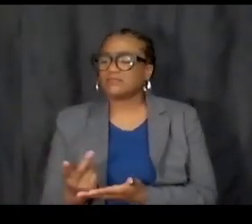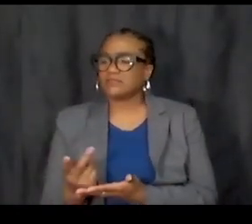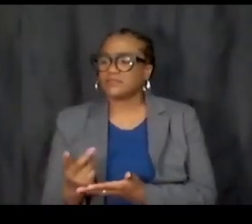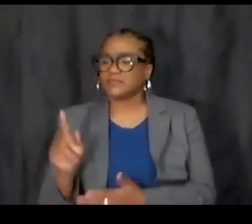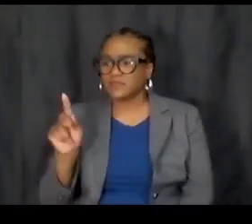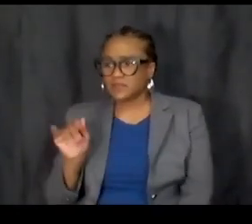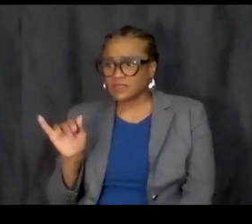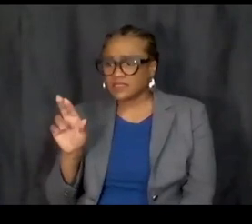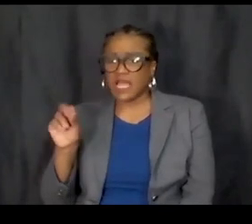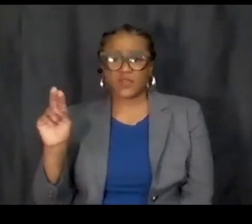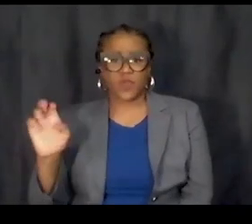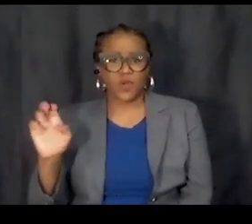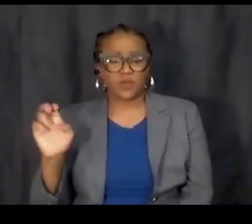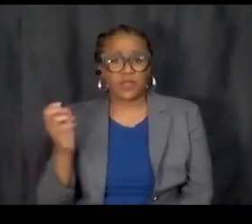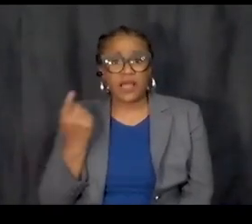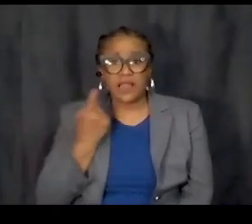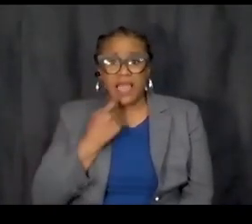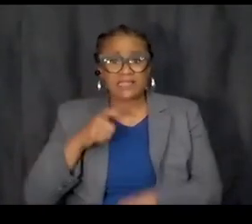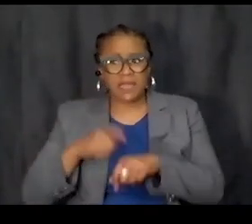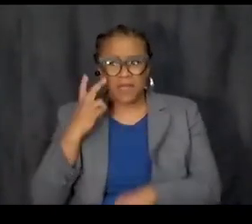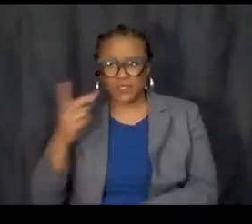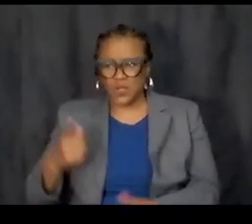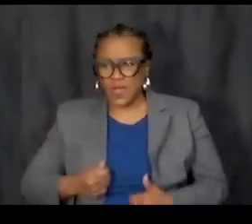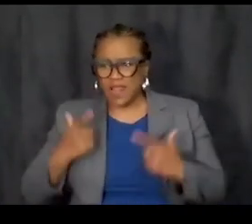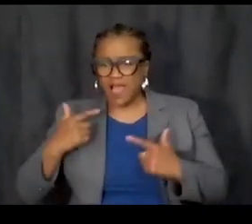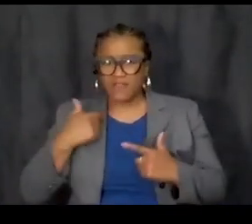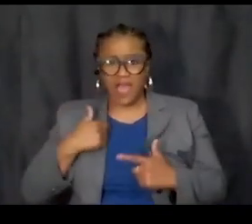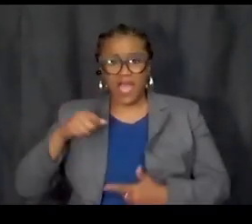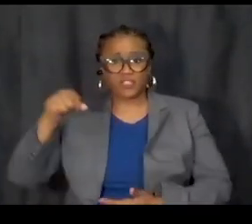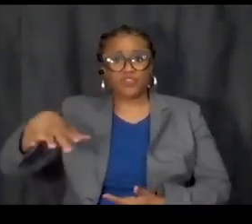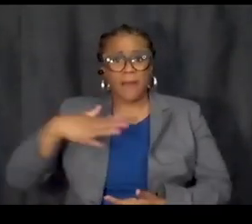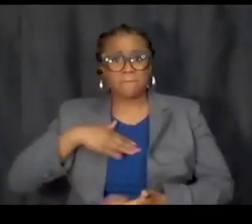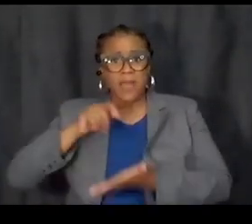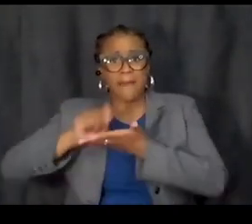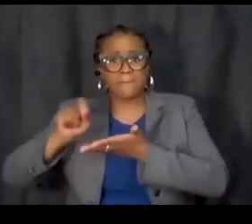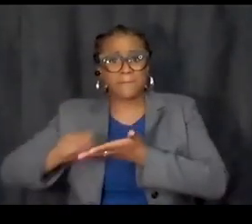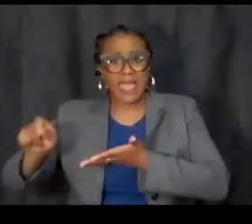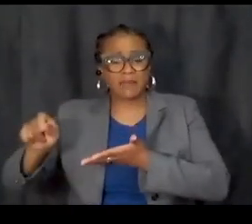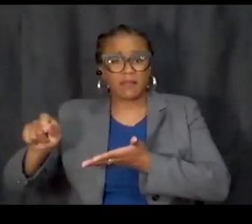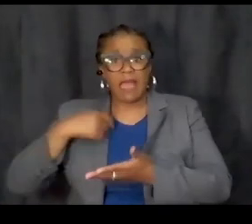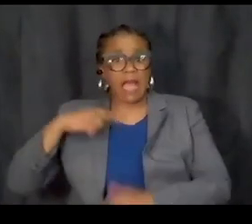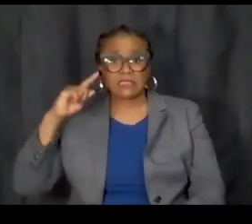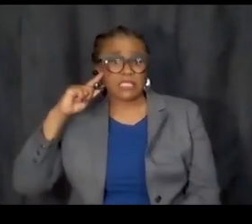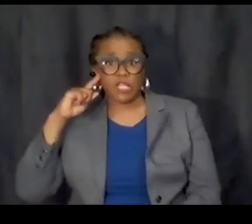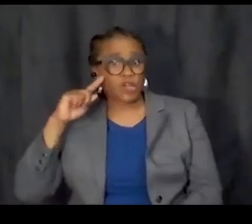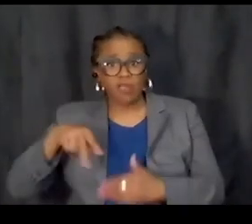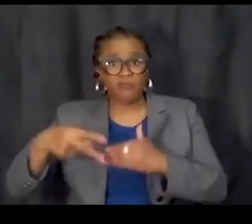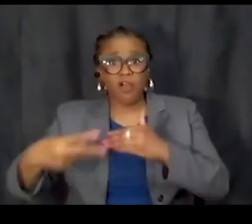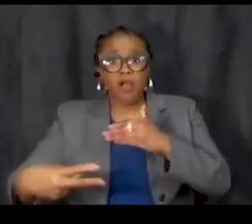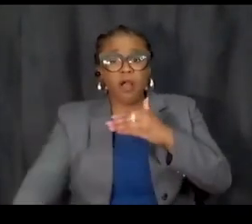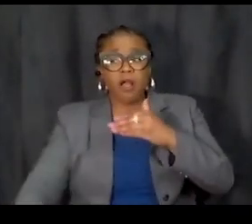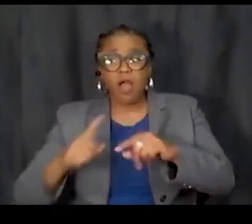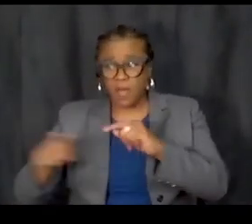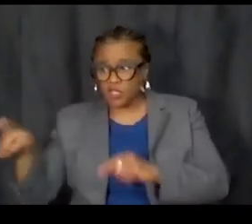Tyrone, the last time I saw you alive, I dropped my pen on the staircase. Didn't hear it fall, but you saw